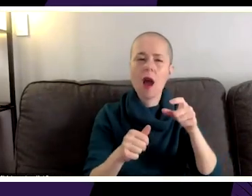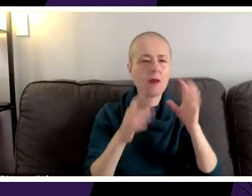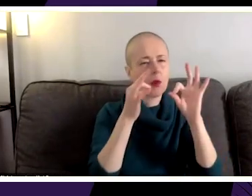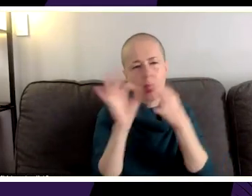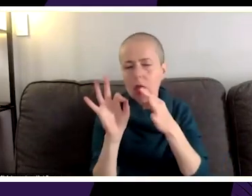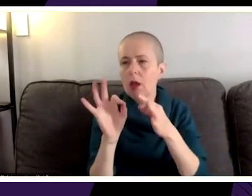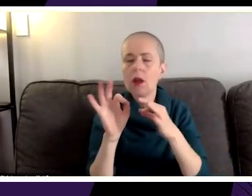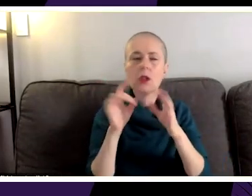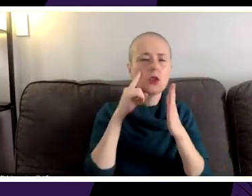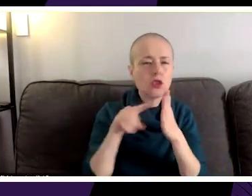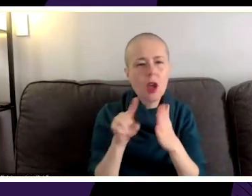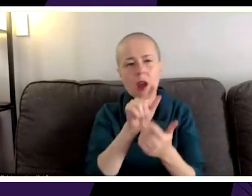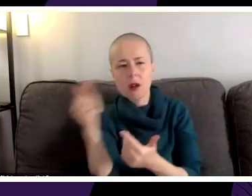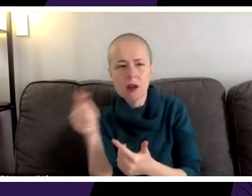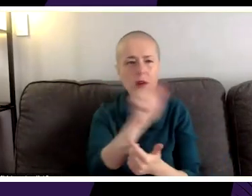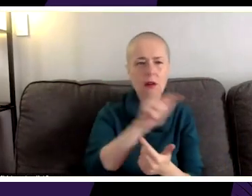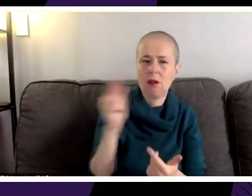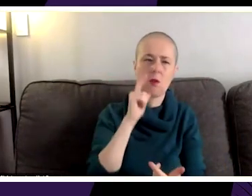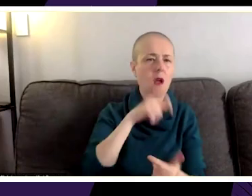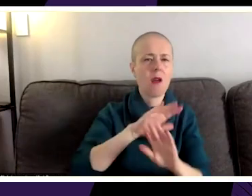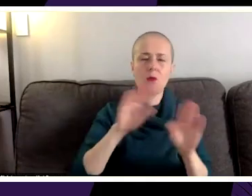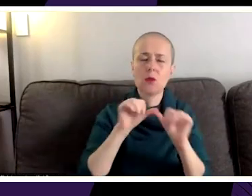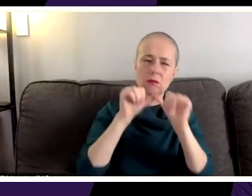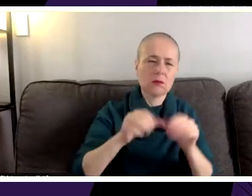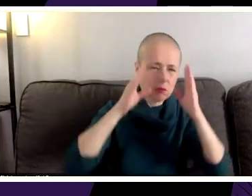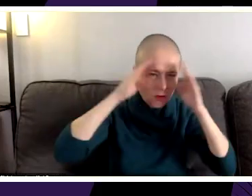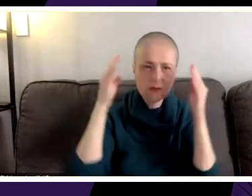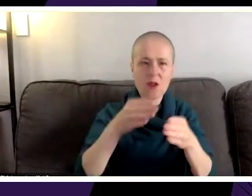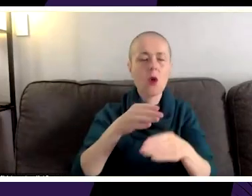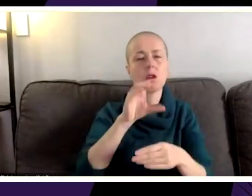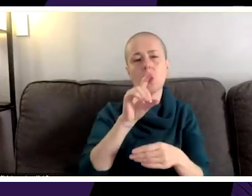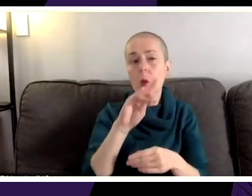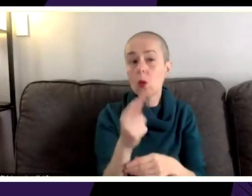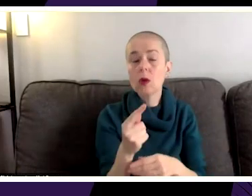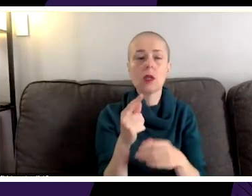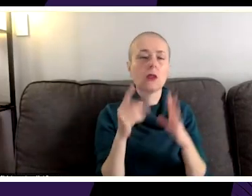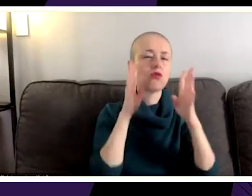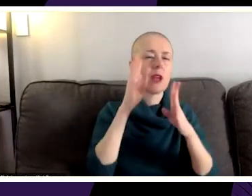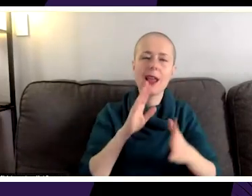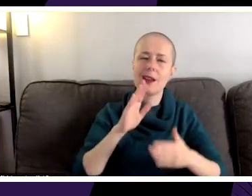back and check. You can keep coding smoothly and stay completely in your creative rhythm.